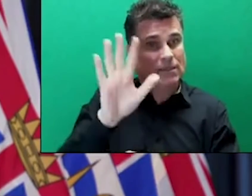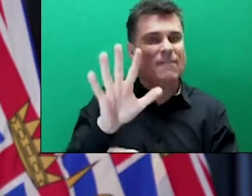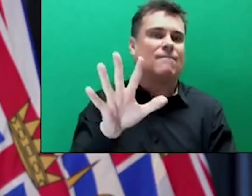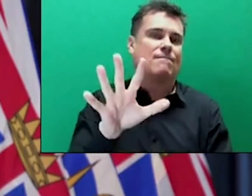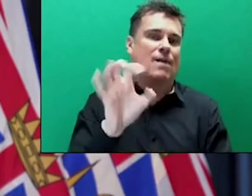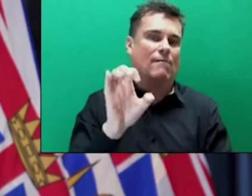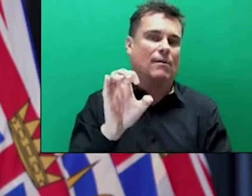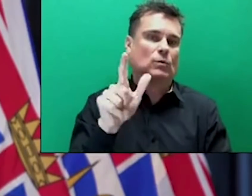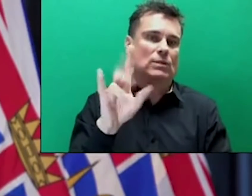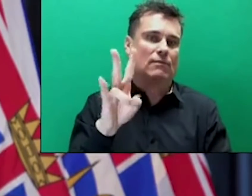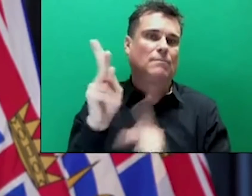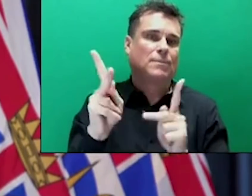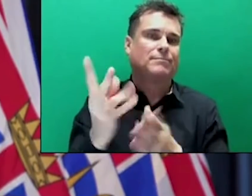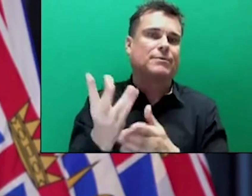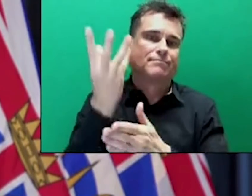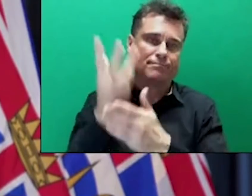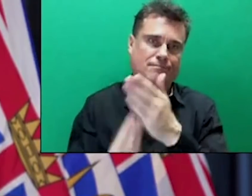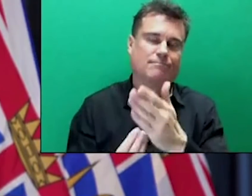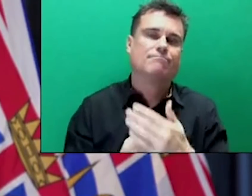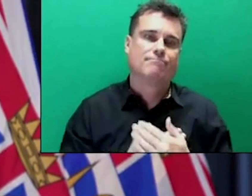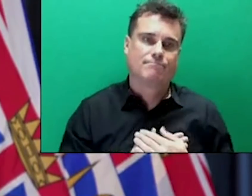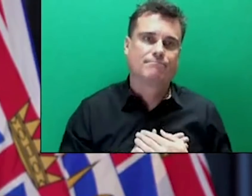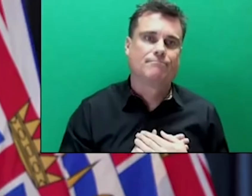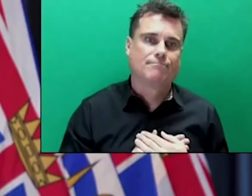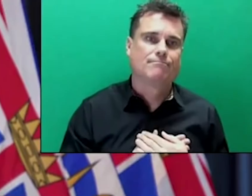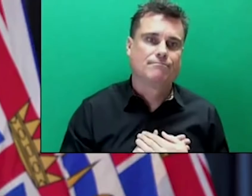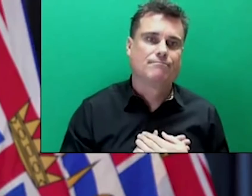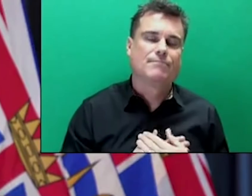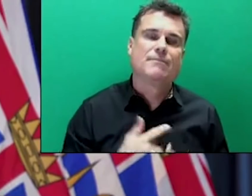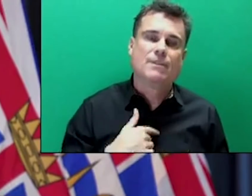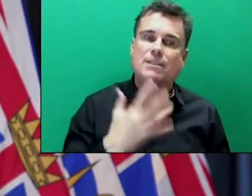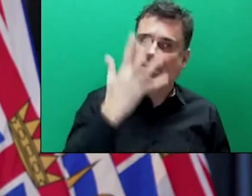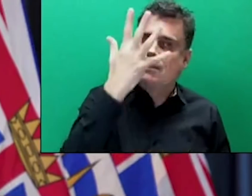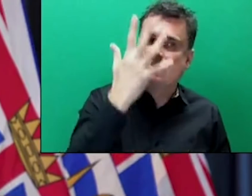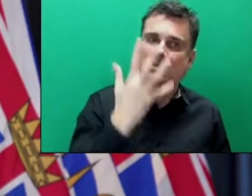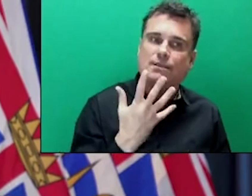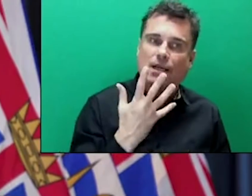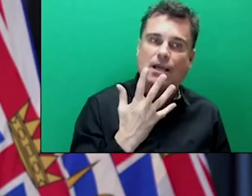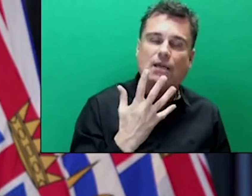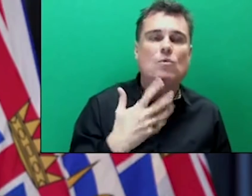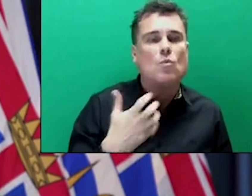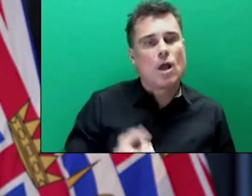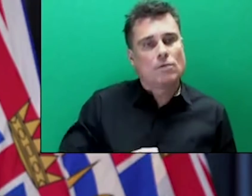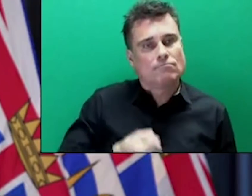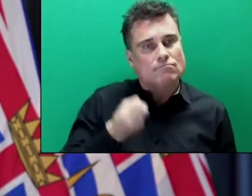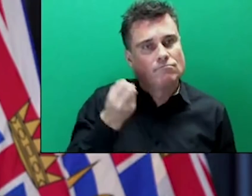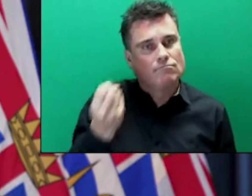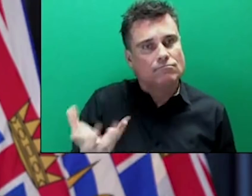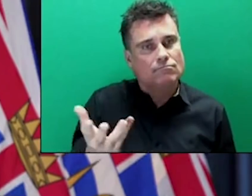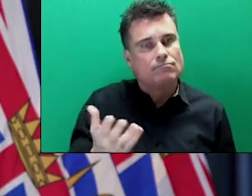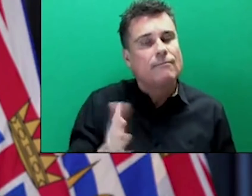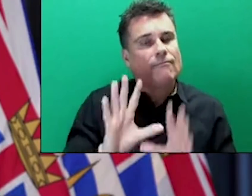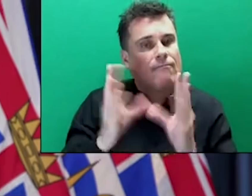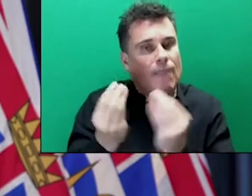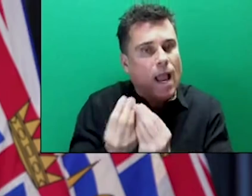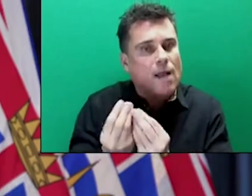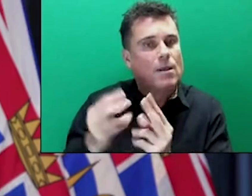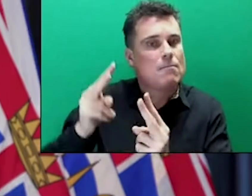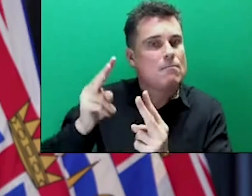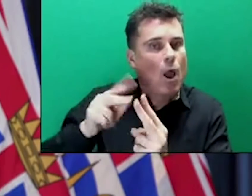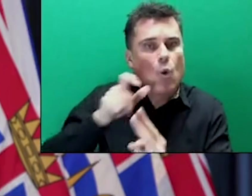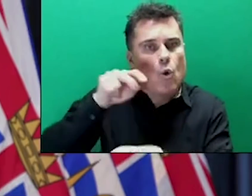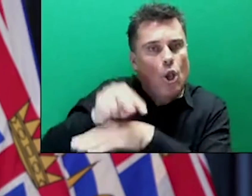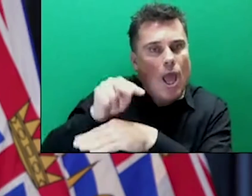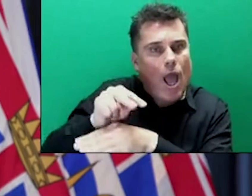all. And my condolences go out to the families, to the care providers and communities of these people